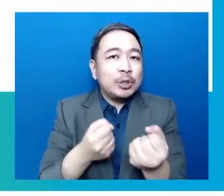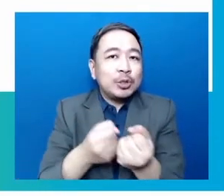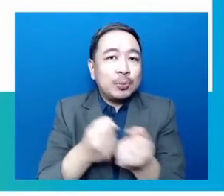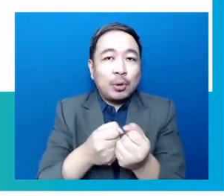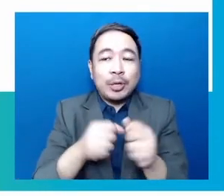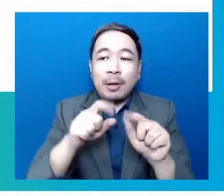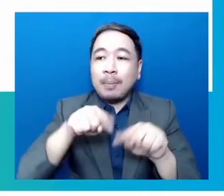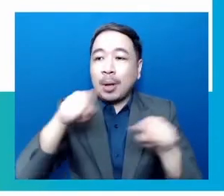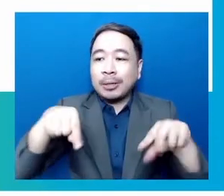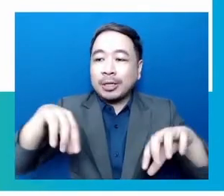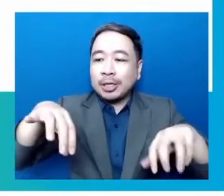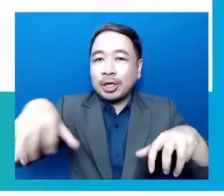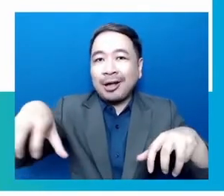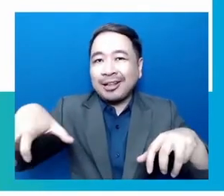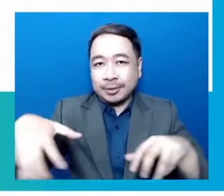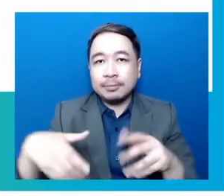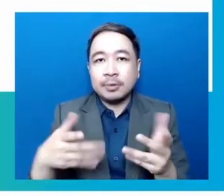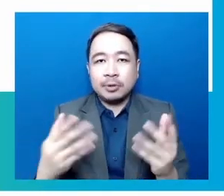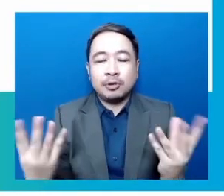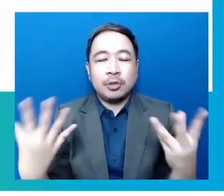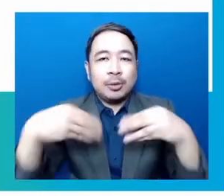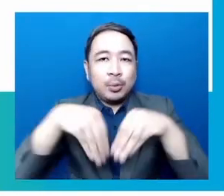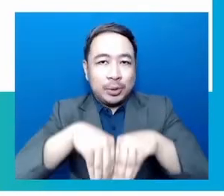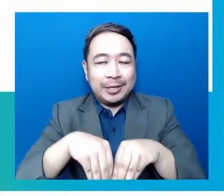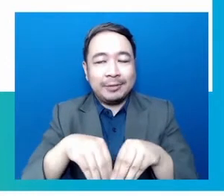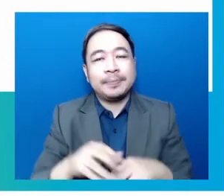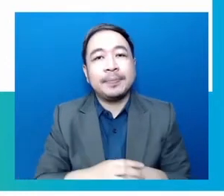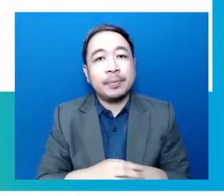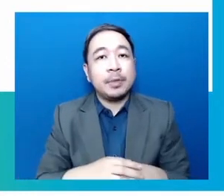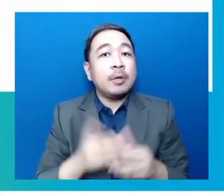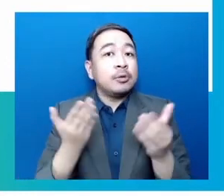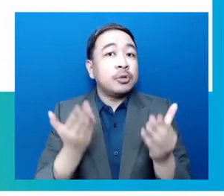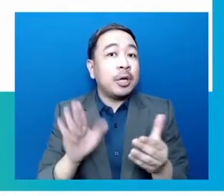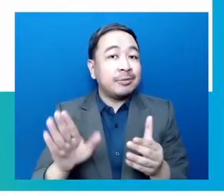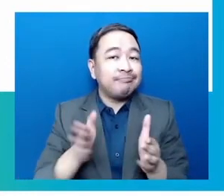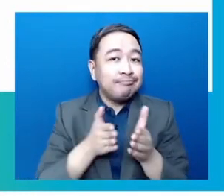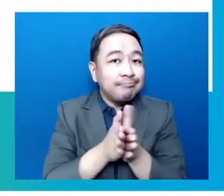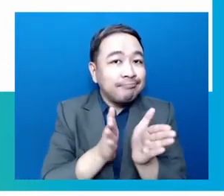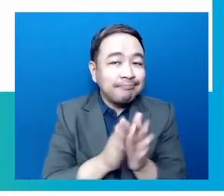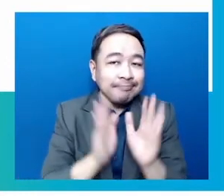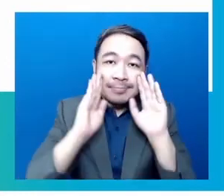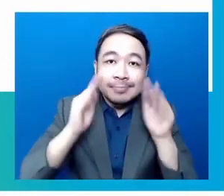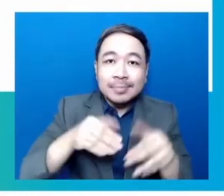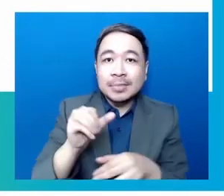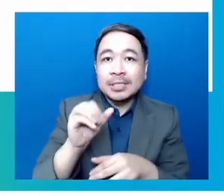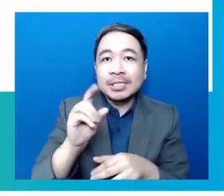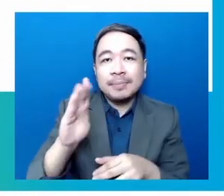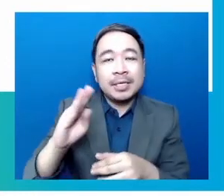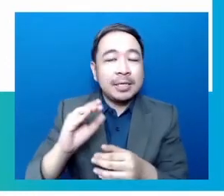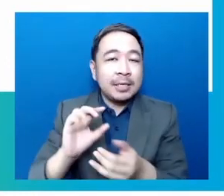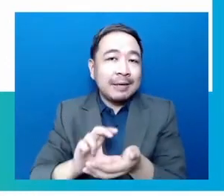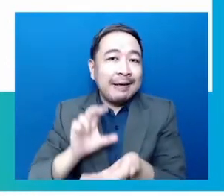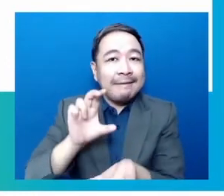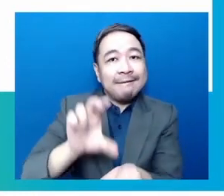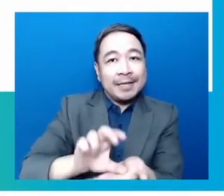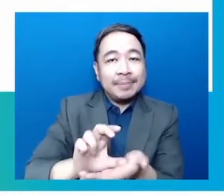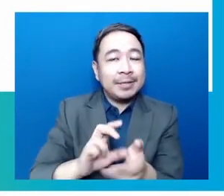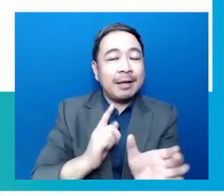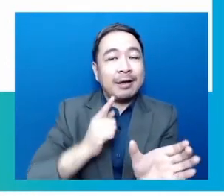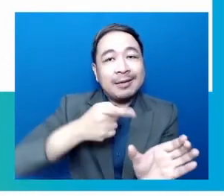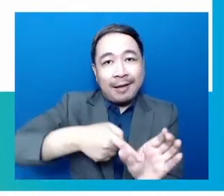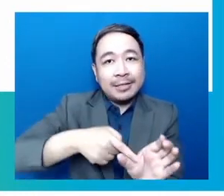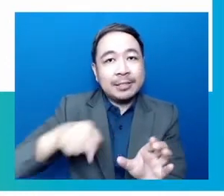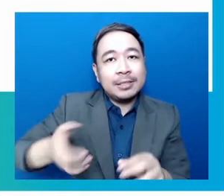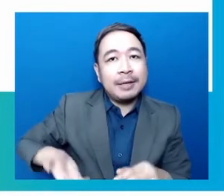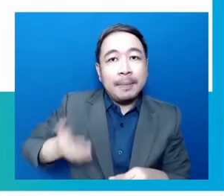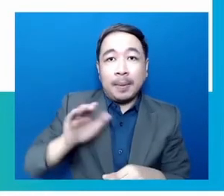financial institutions. Today, he's going to focus on ADB's investments in gas in Bangladesh and the impacts